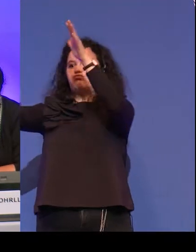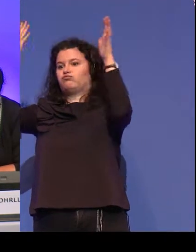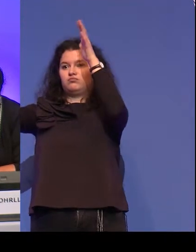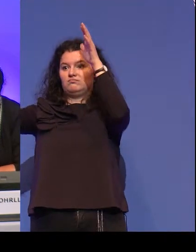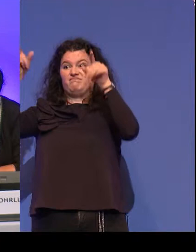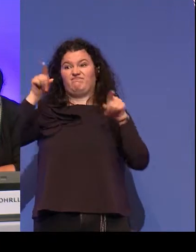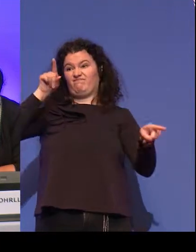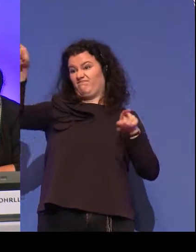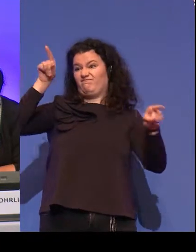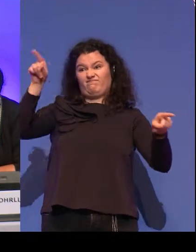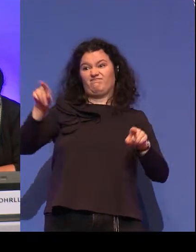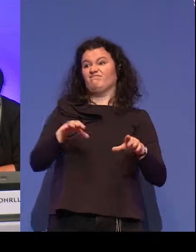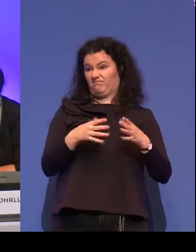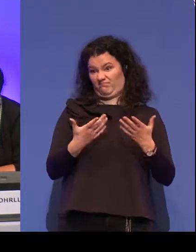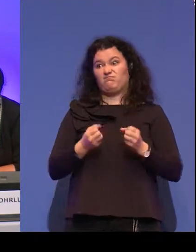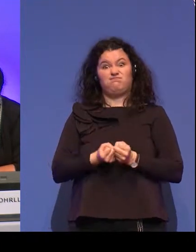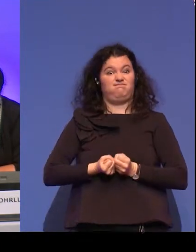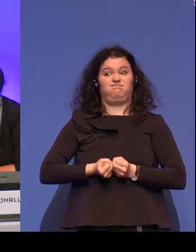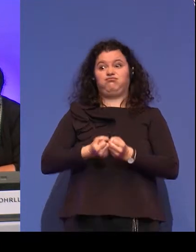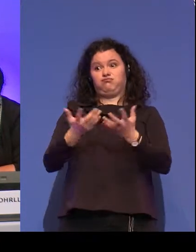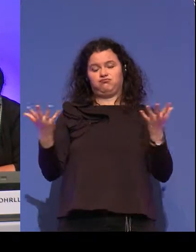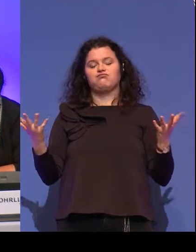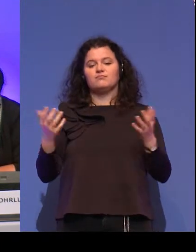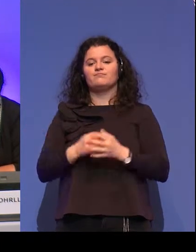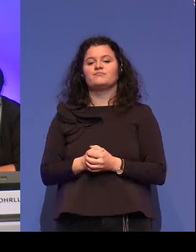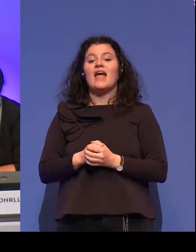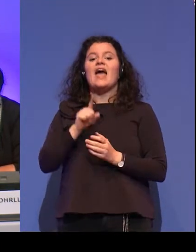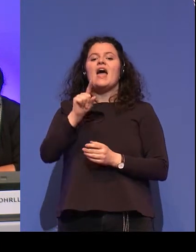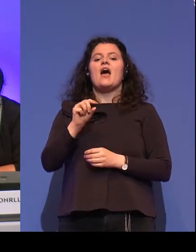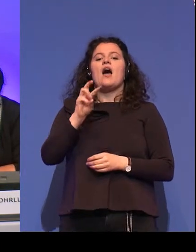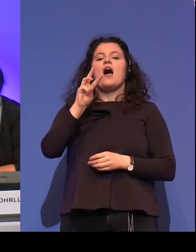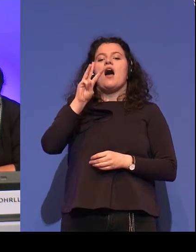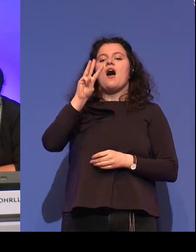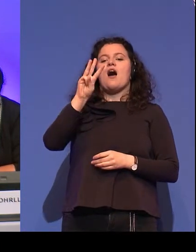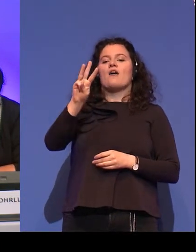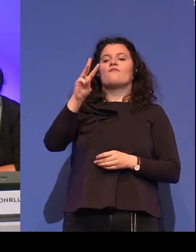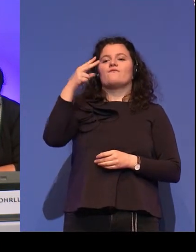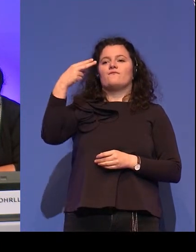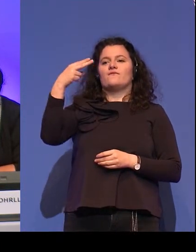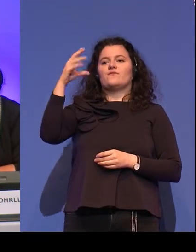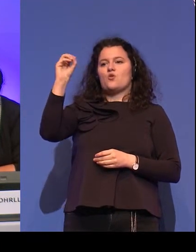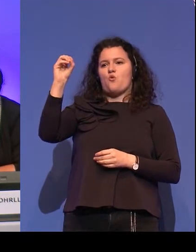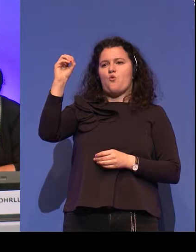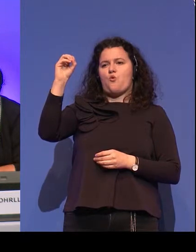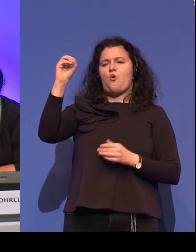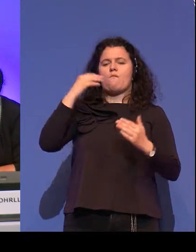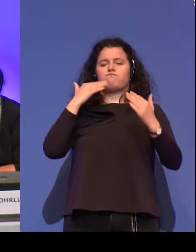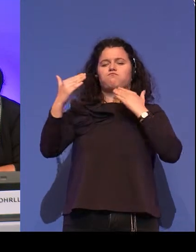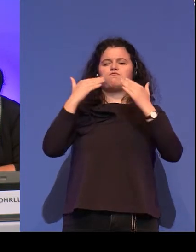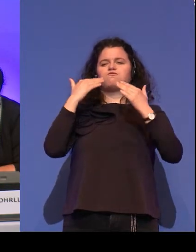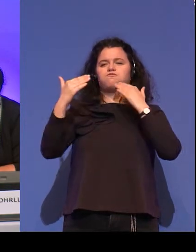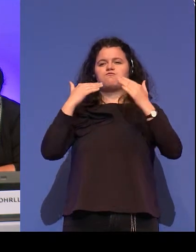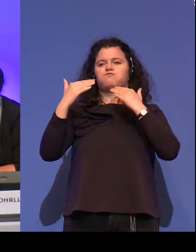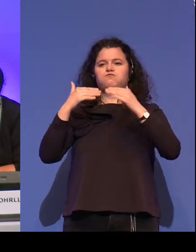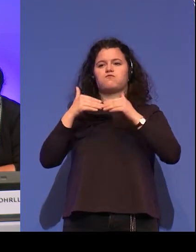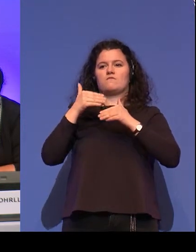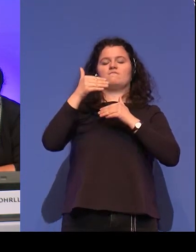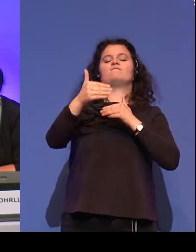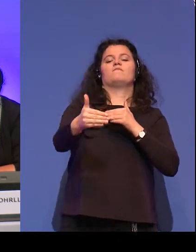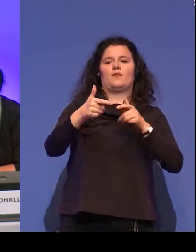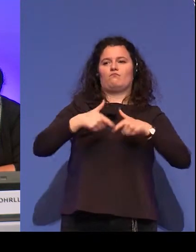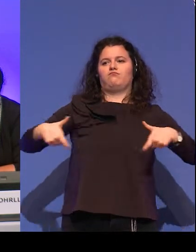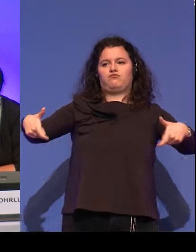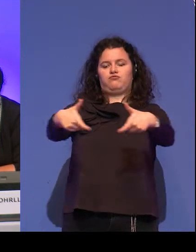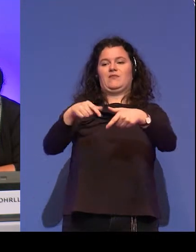will deliver this message to the WMO Congress, which will meet here during the first 2 weeks of